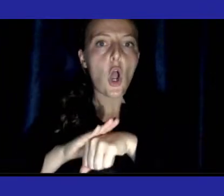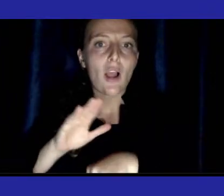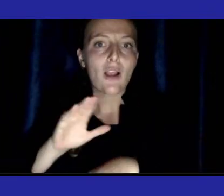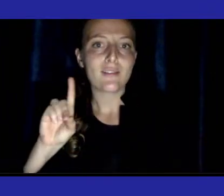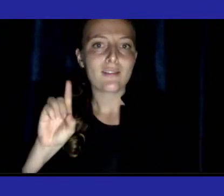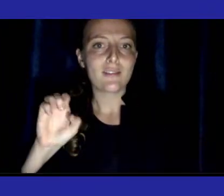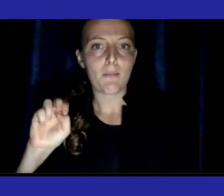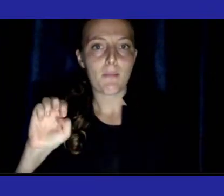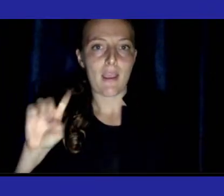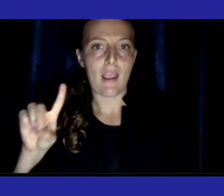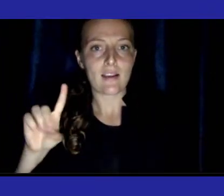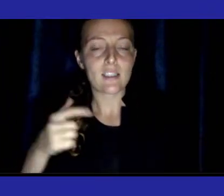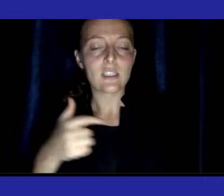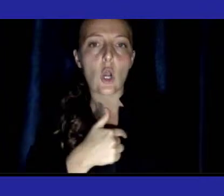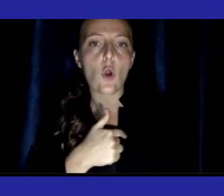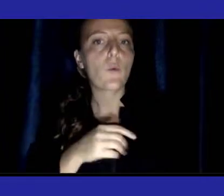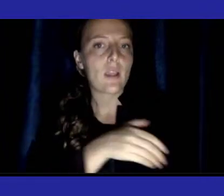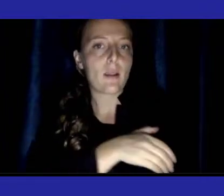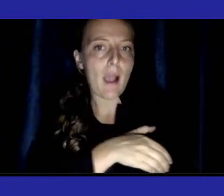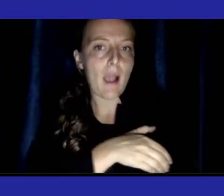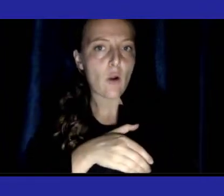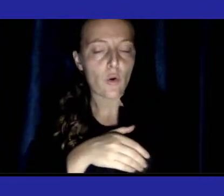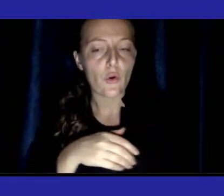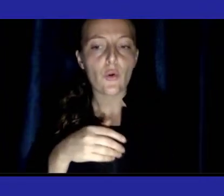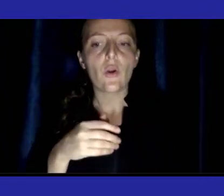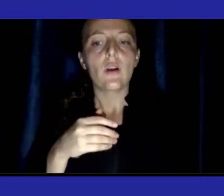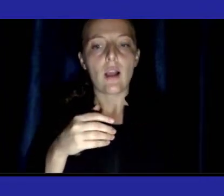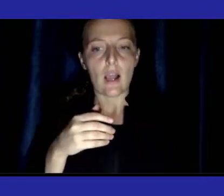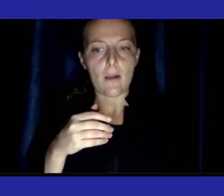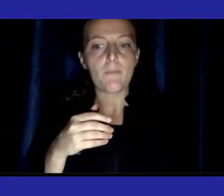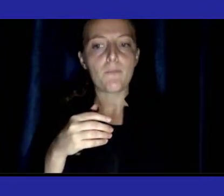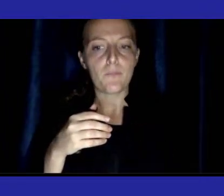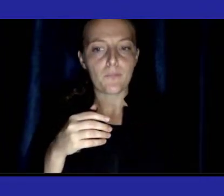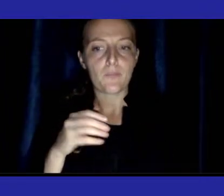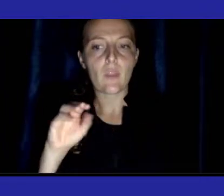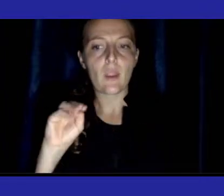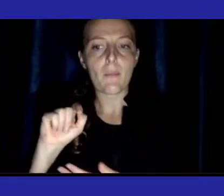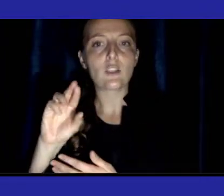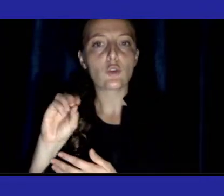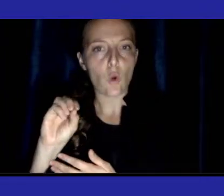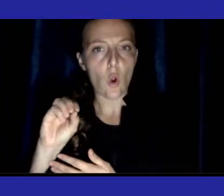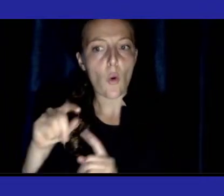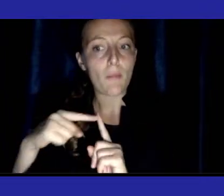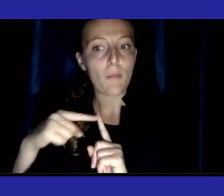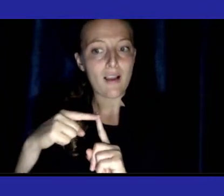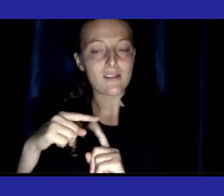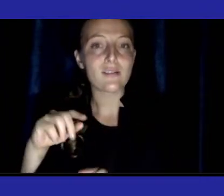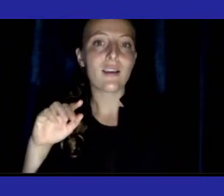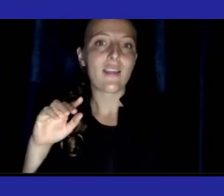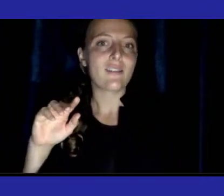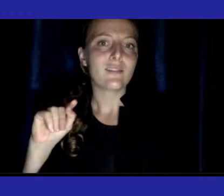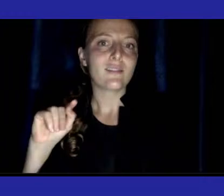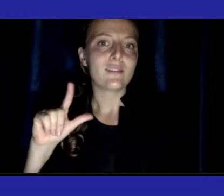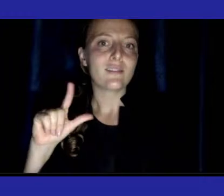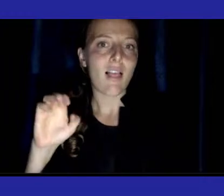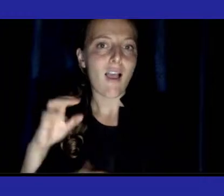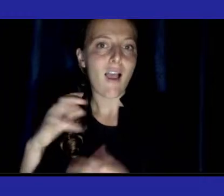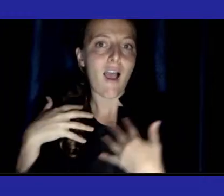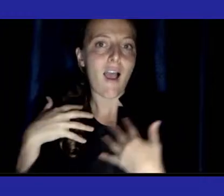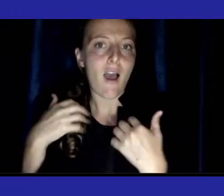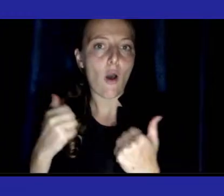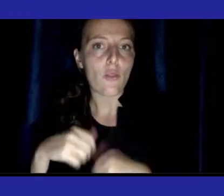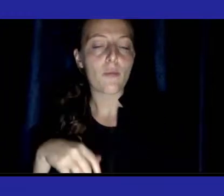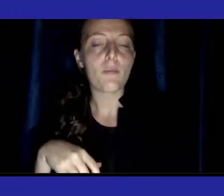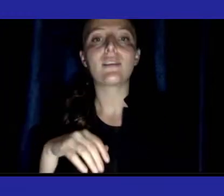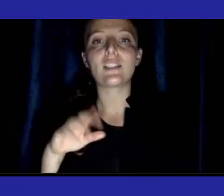Plus's telehealth benefit for the members, but it's urgent care, it's abortion